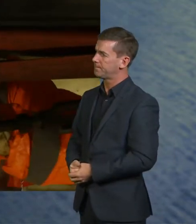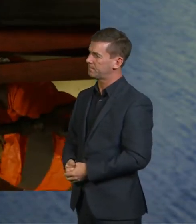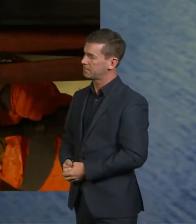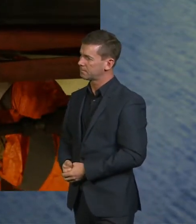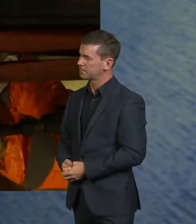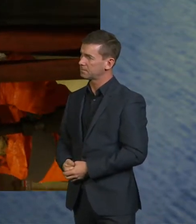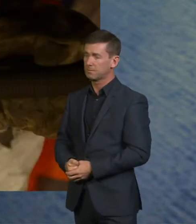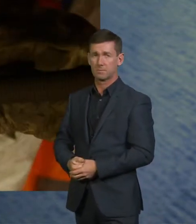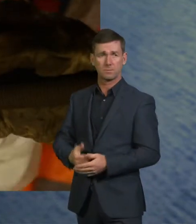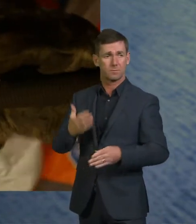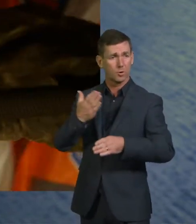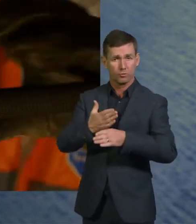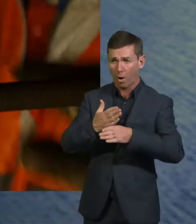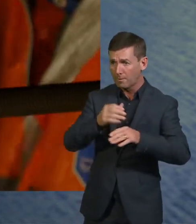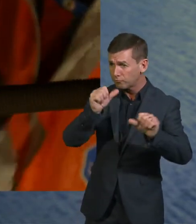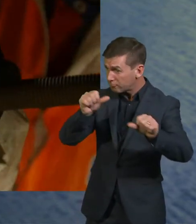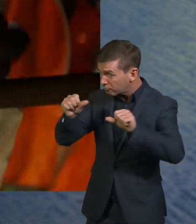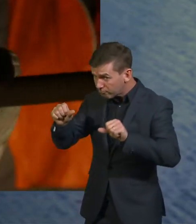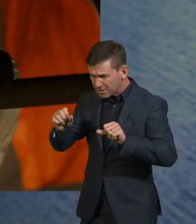together nicely.